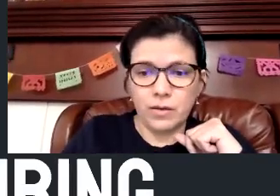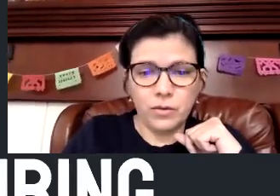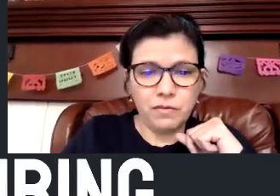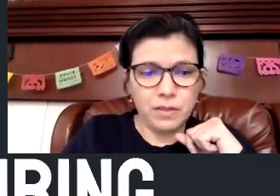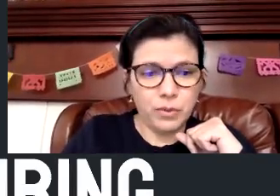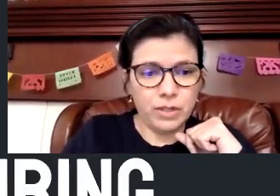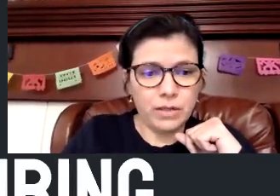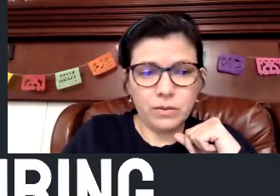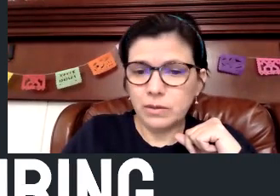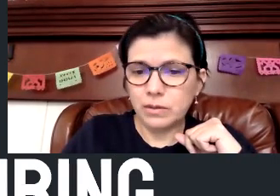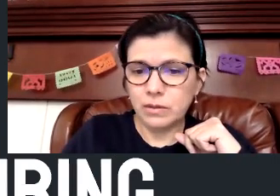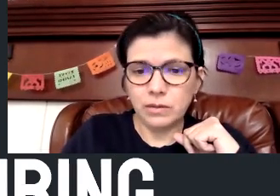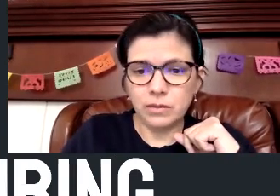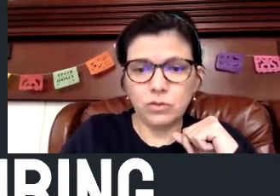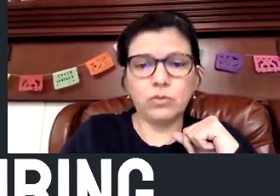All right, go to Facebook now.